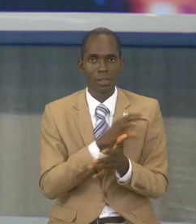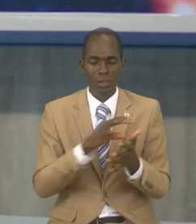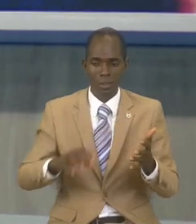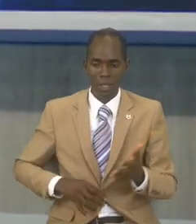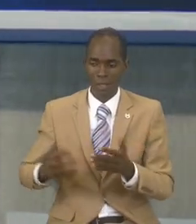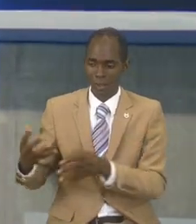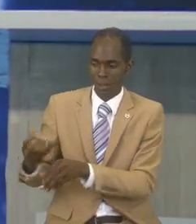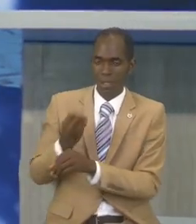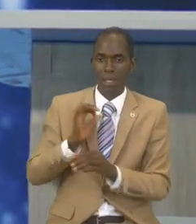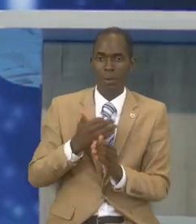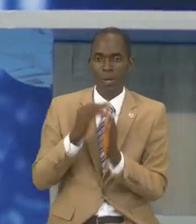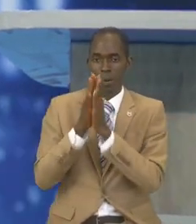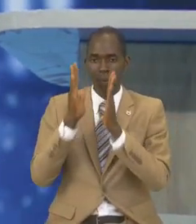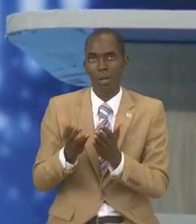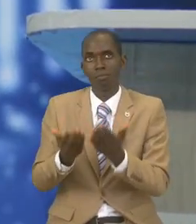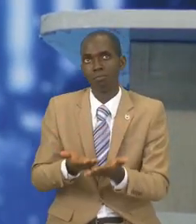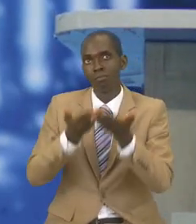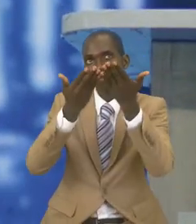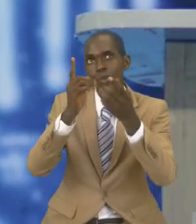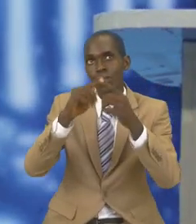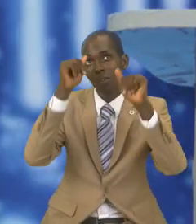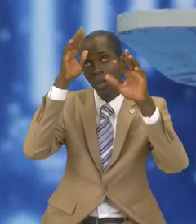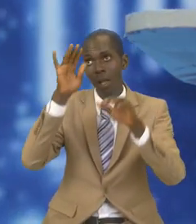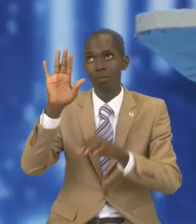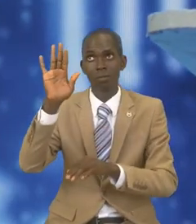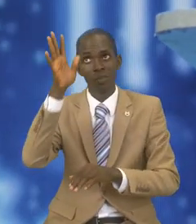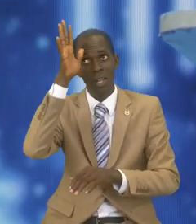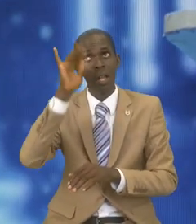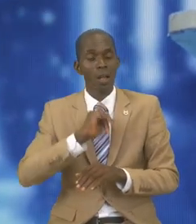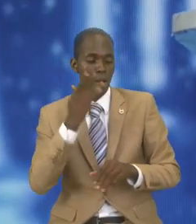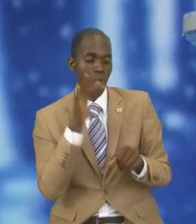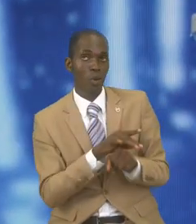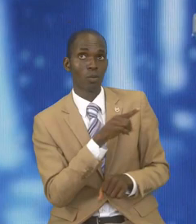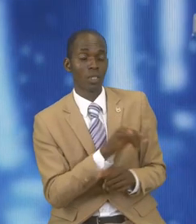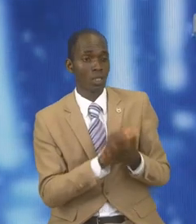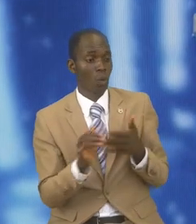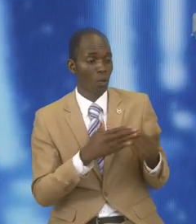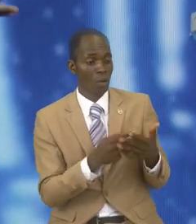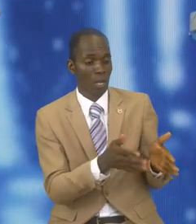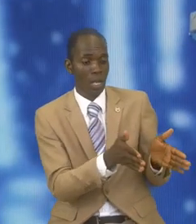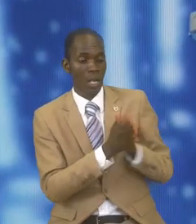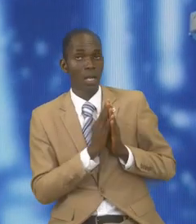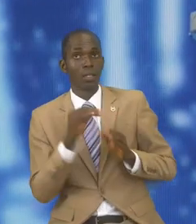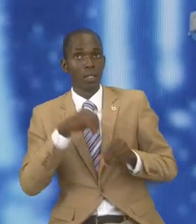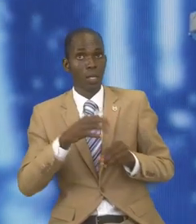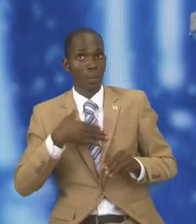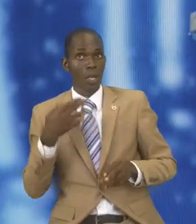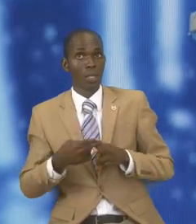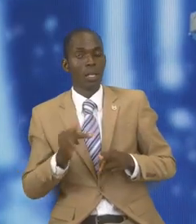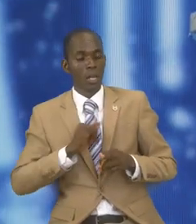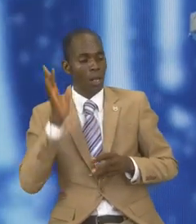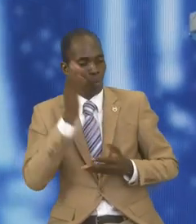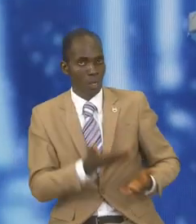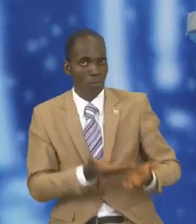the Father. And he says, I promised him that whatsoever I will ask and he'll pass through my name, I'll give it to